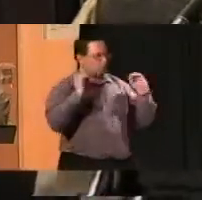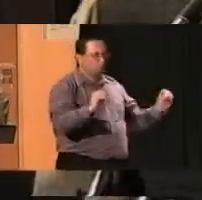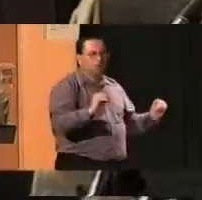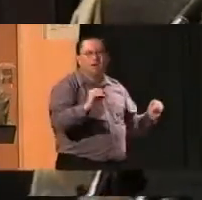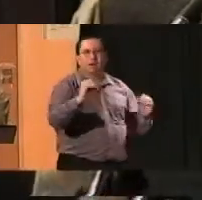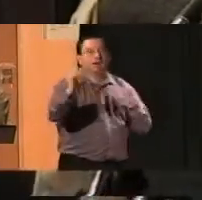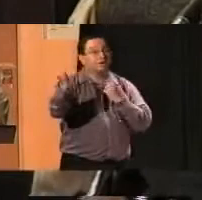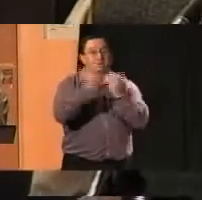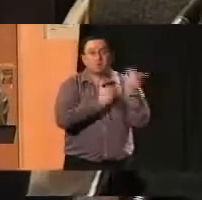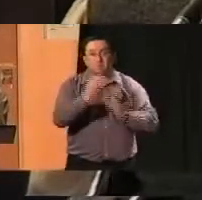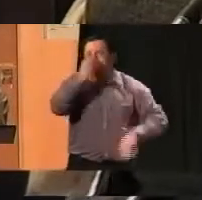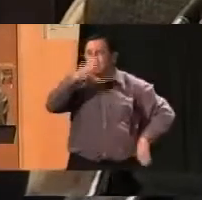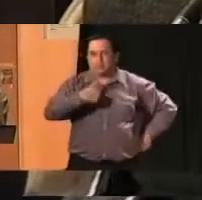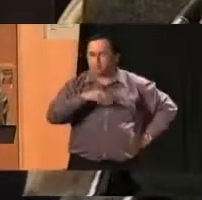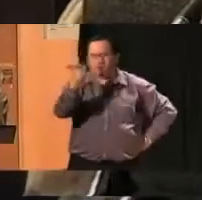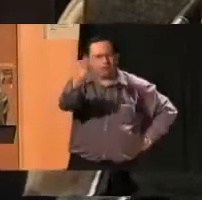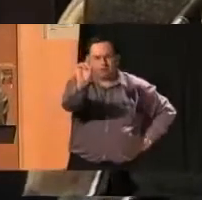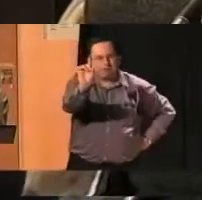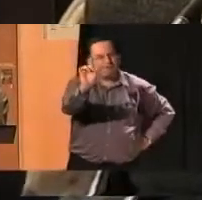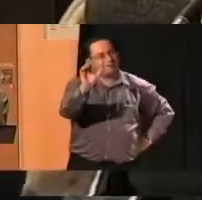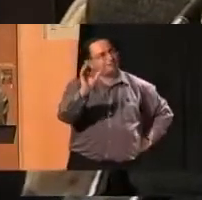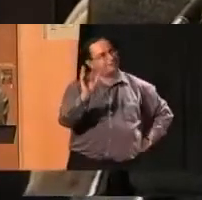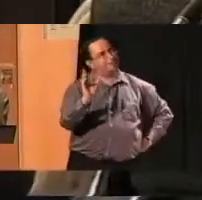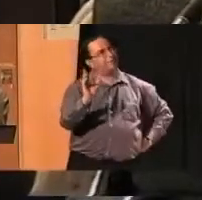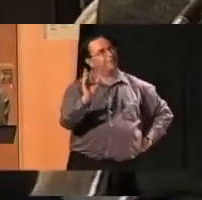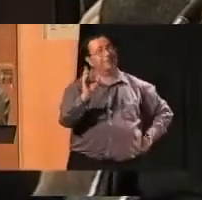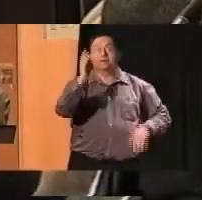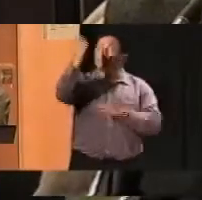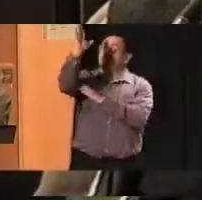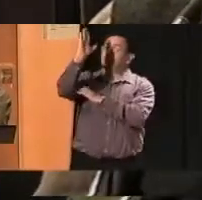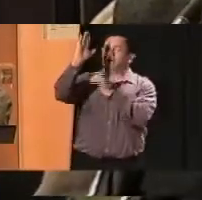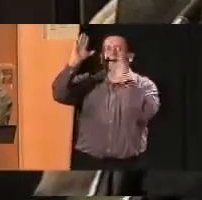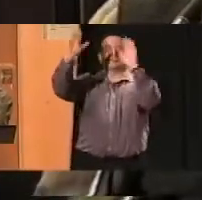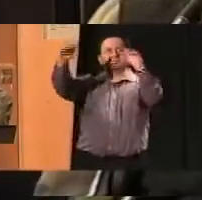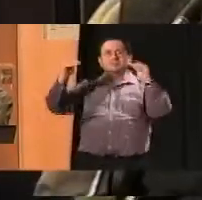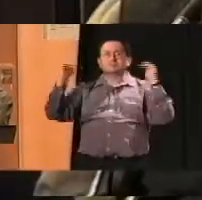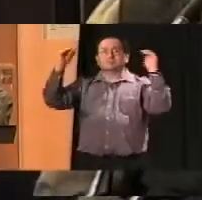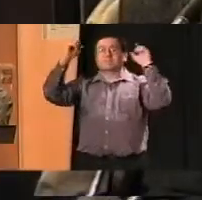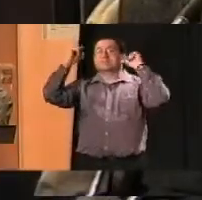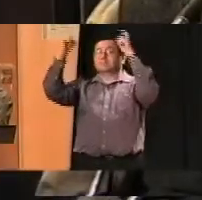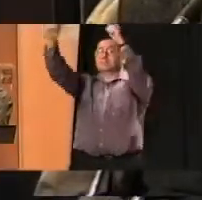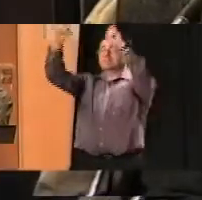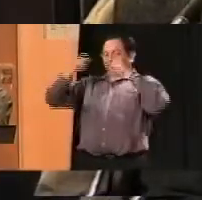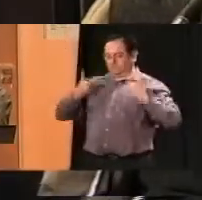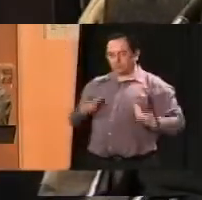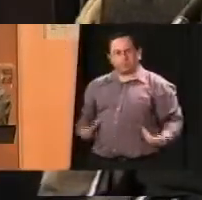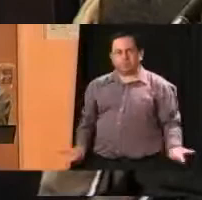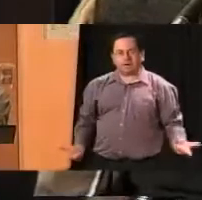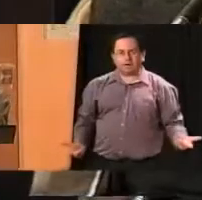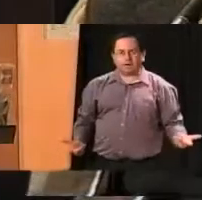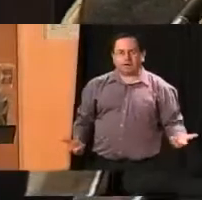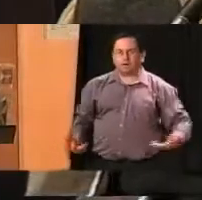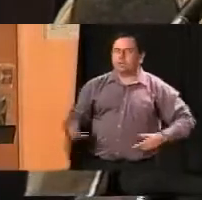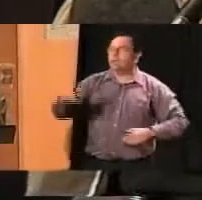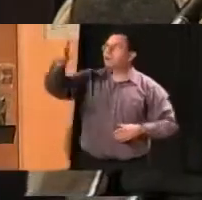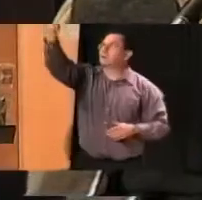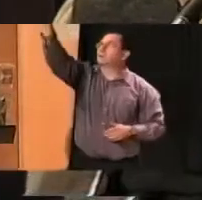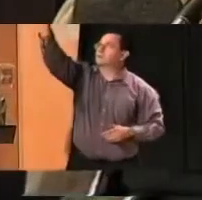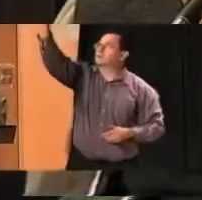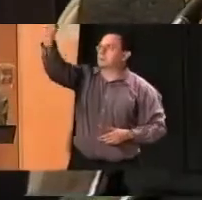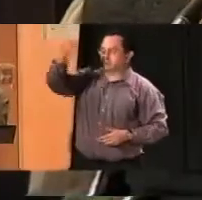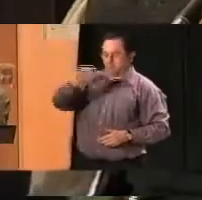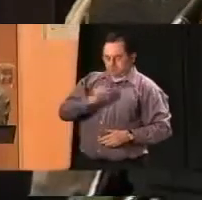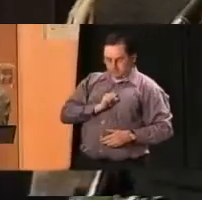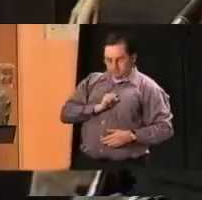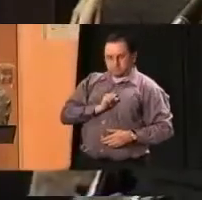didn't mean he didn't care. God's greatest gift to me was leaving